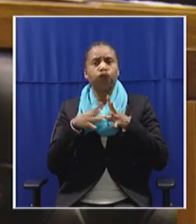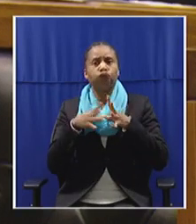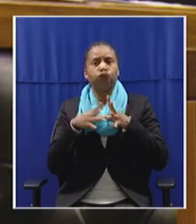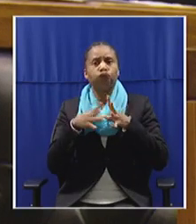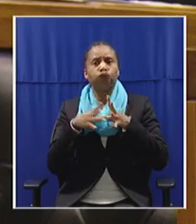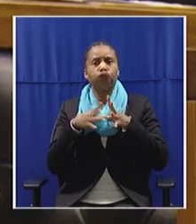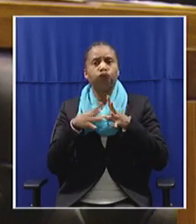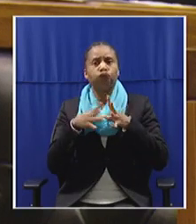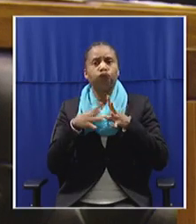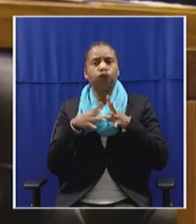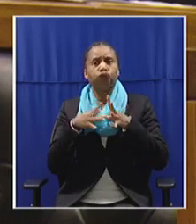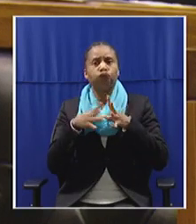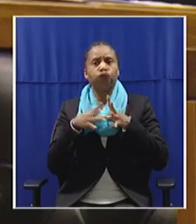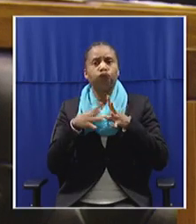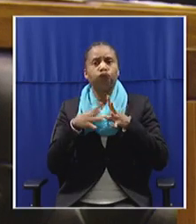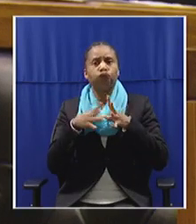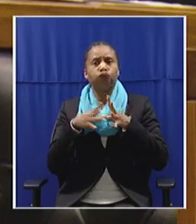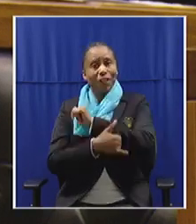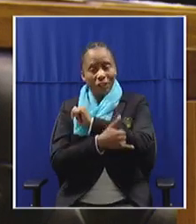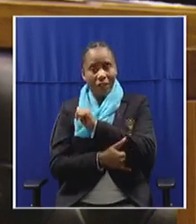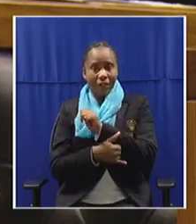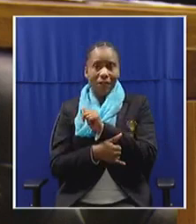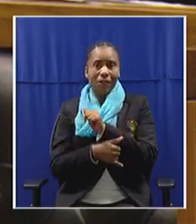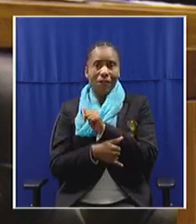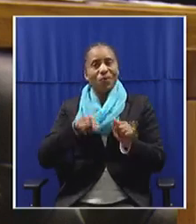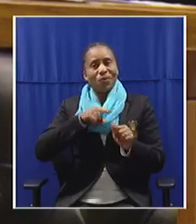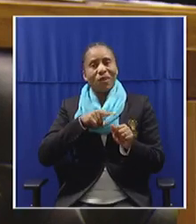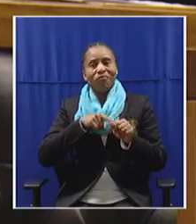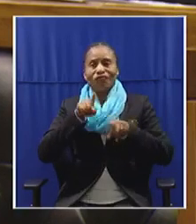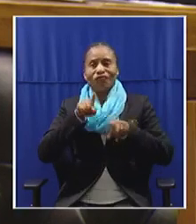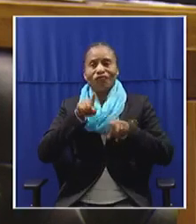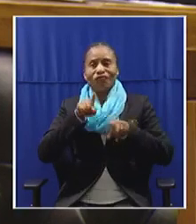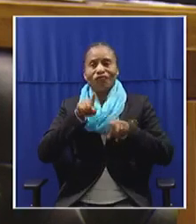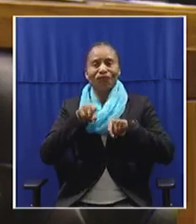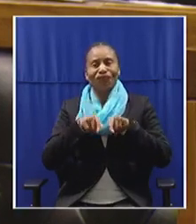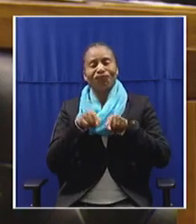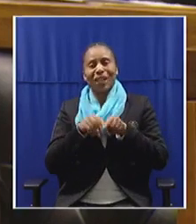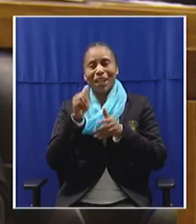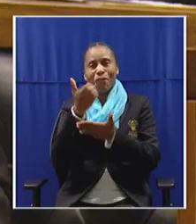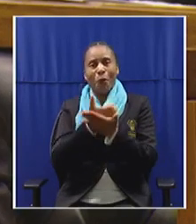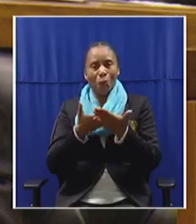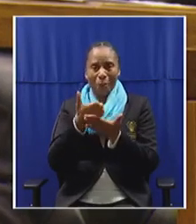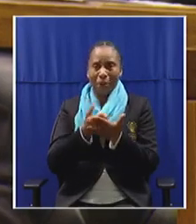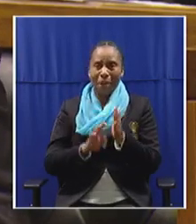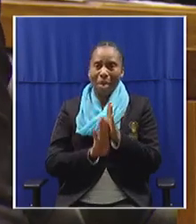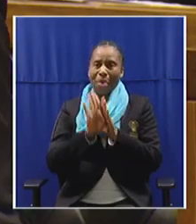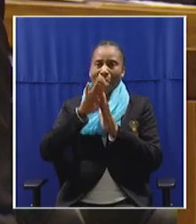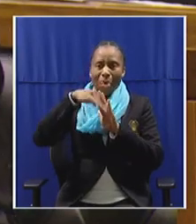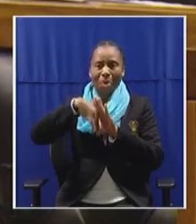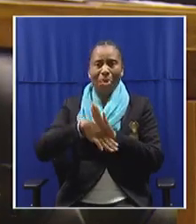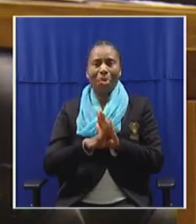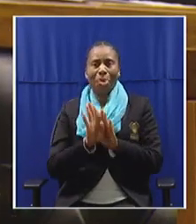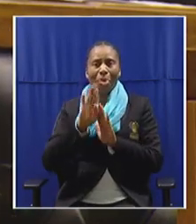because of the fluctuating economy, going down, up and down, we're